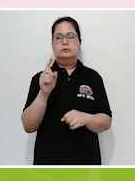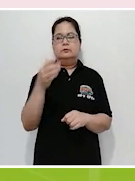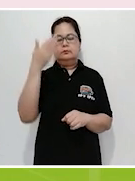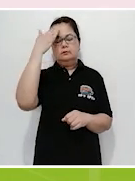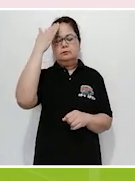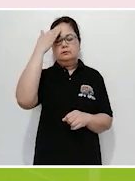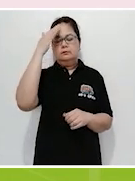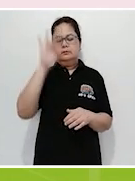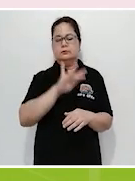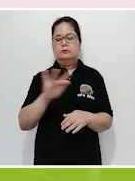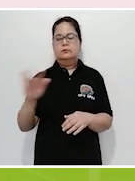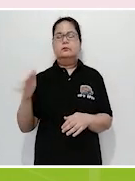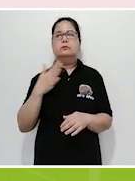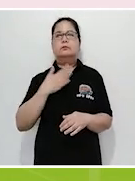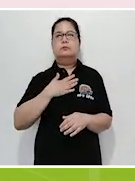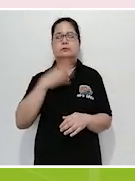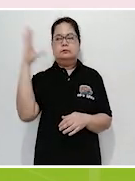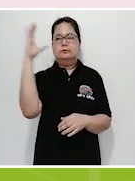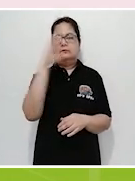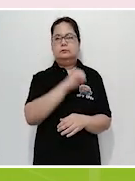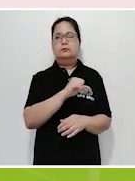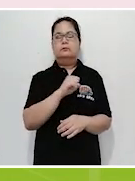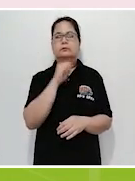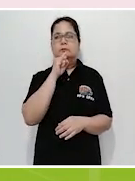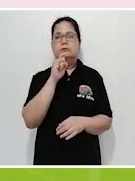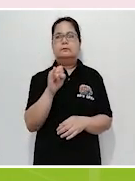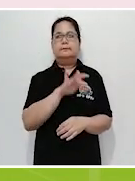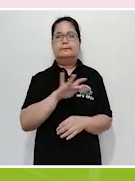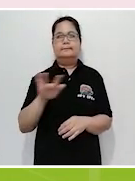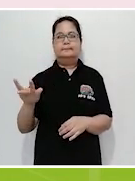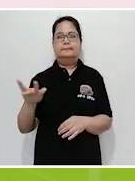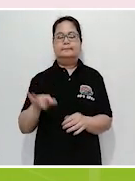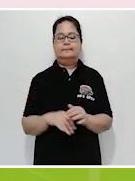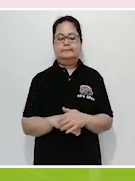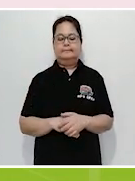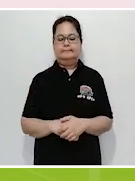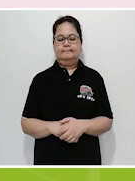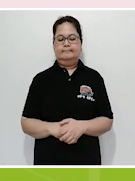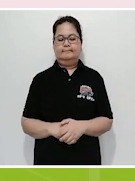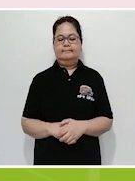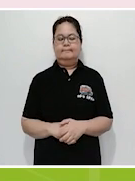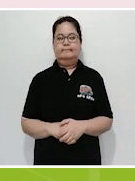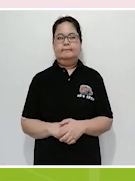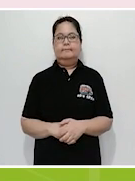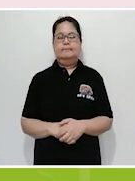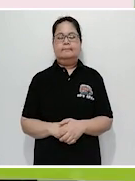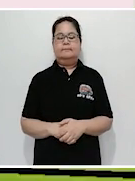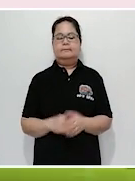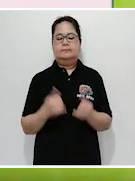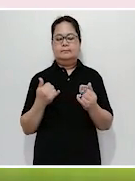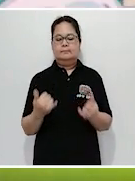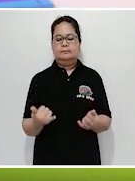Based on what I know about blank, my guess is blank.